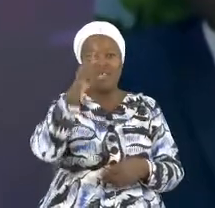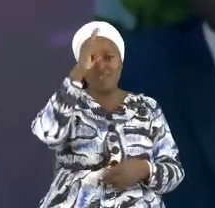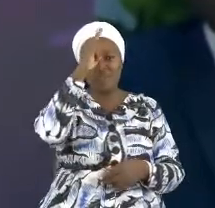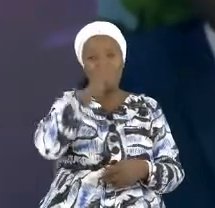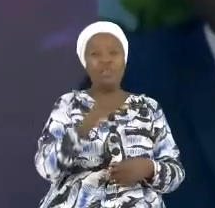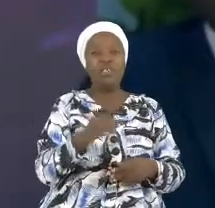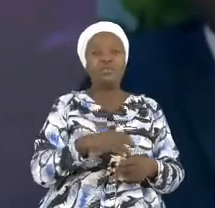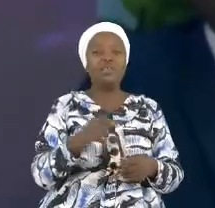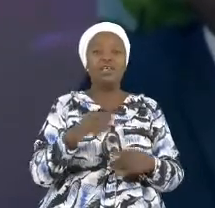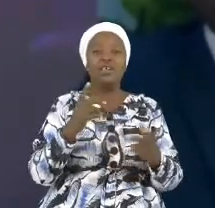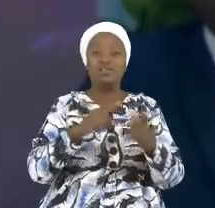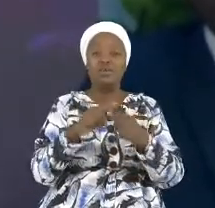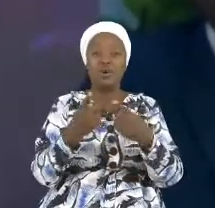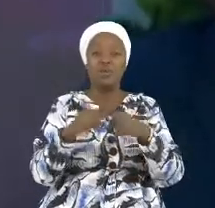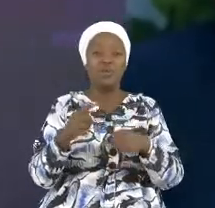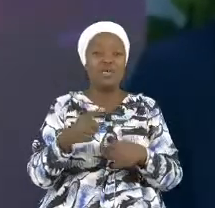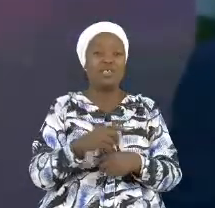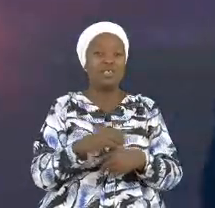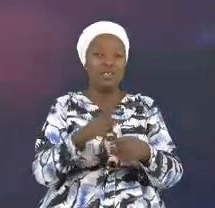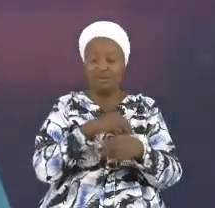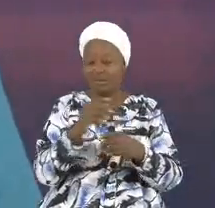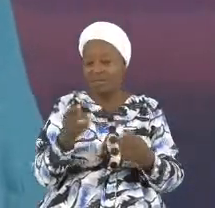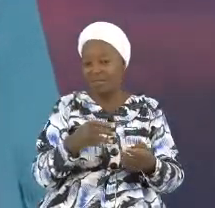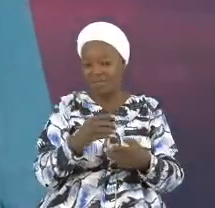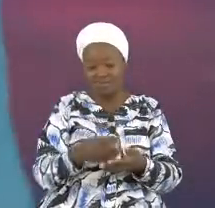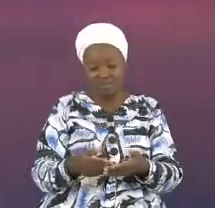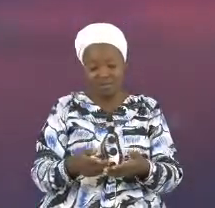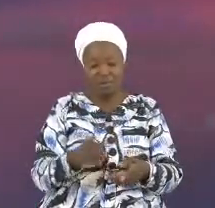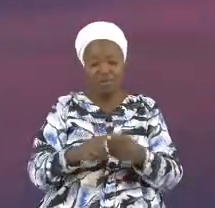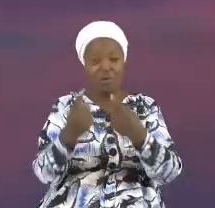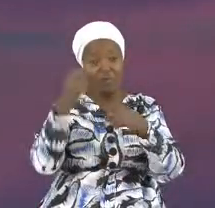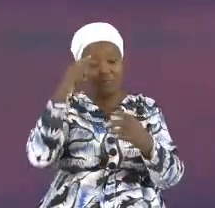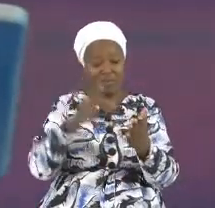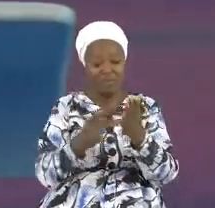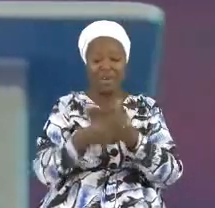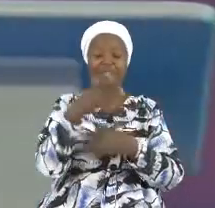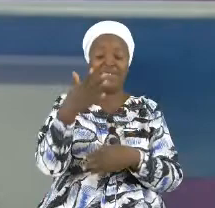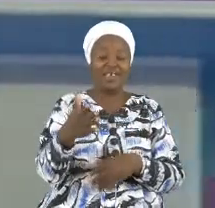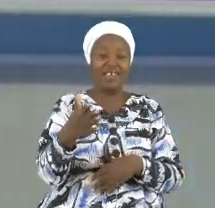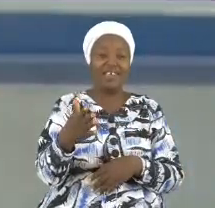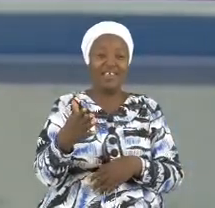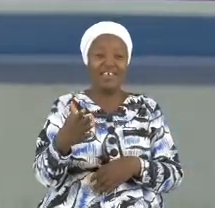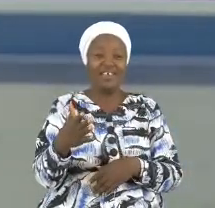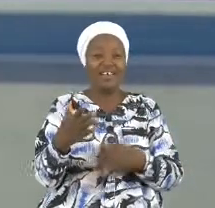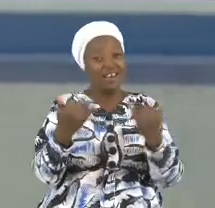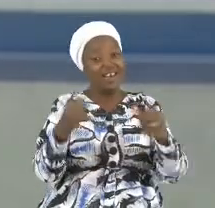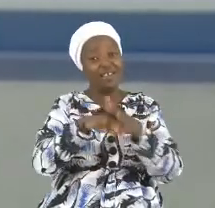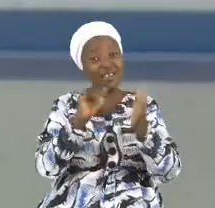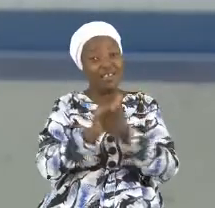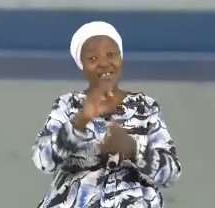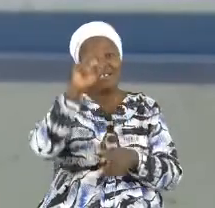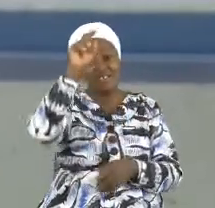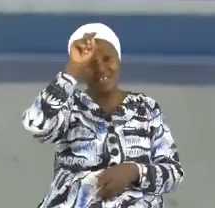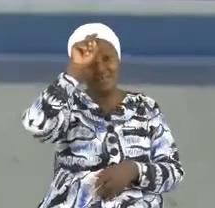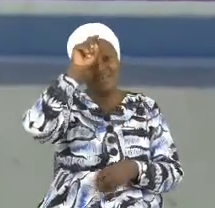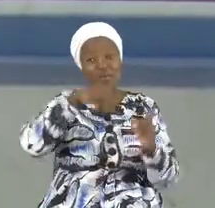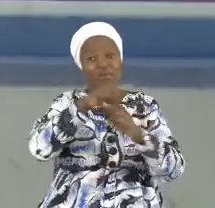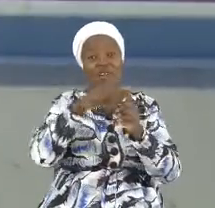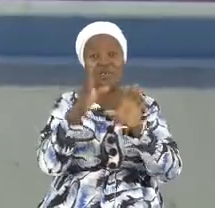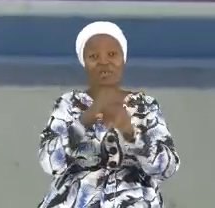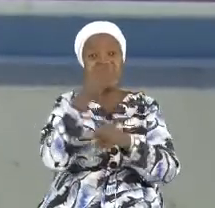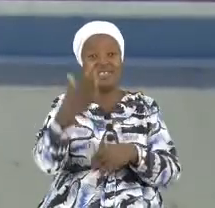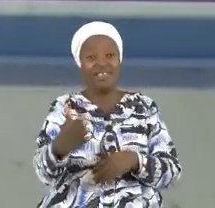a week of crusade. Now, when we got there